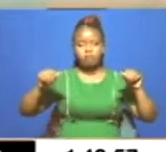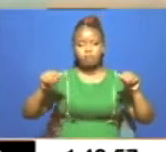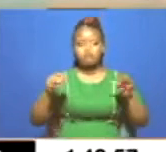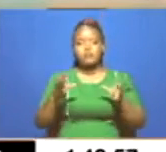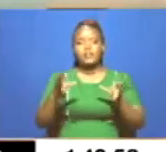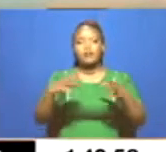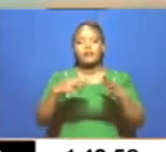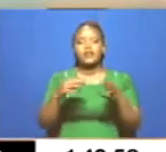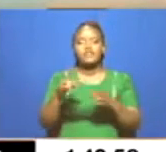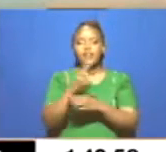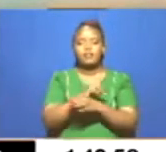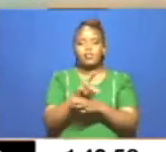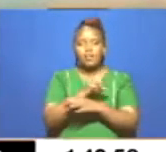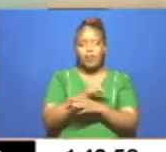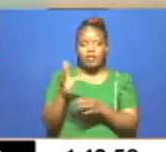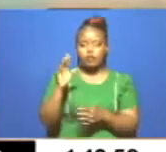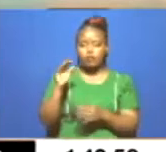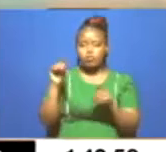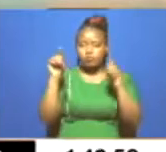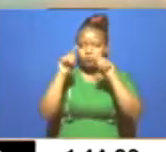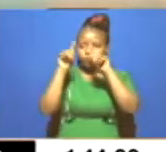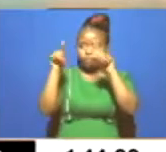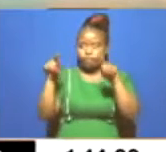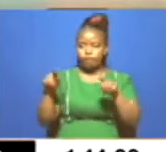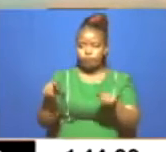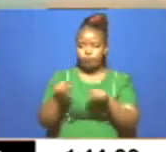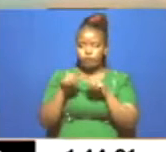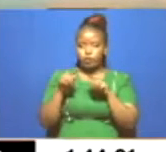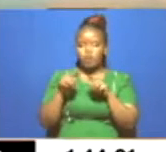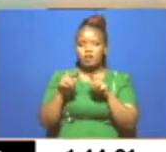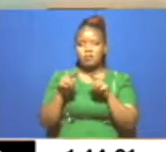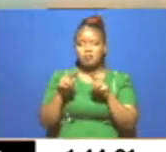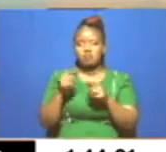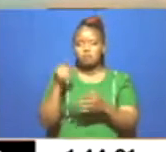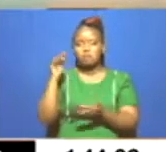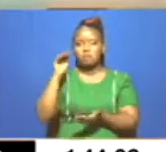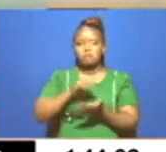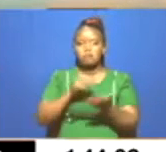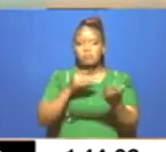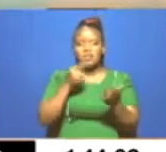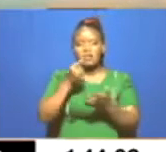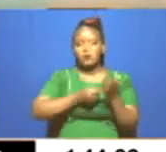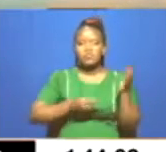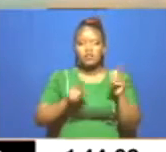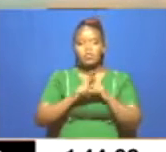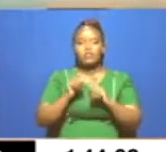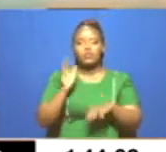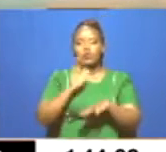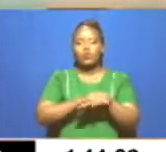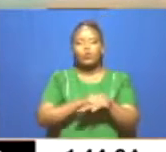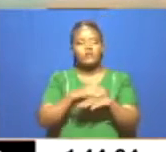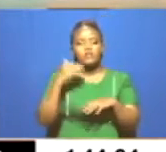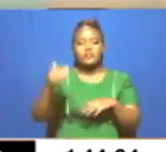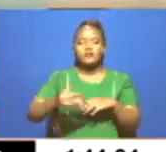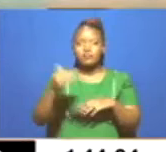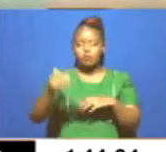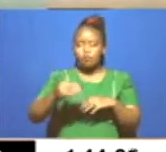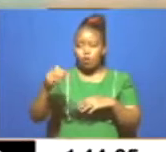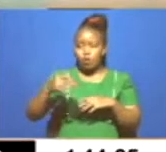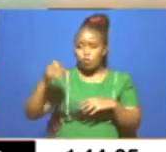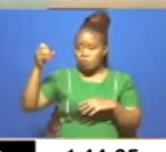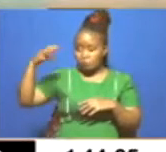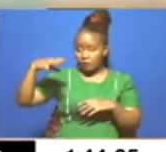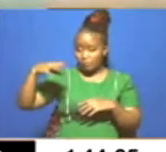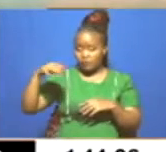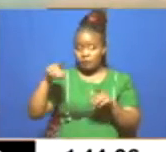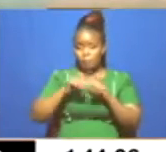as an alternative to cut cost of production and get reliable power. The solar PV system will also substitute